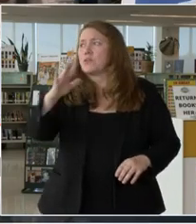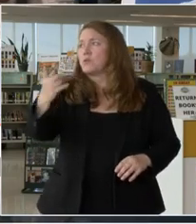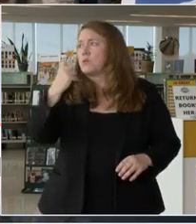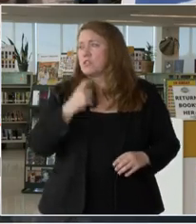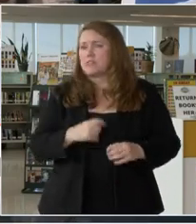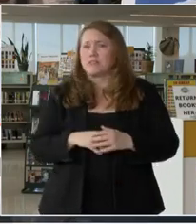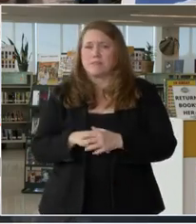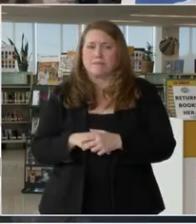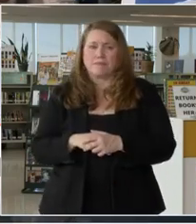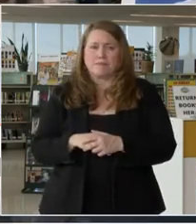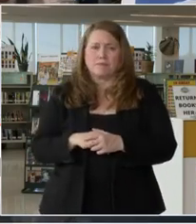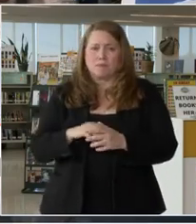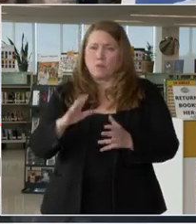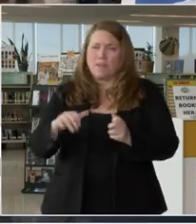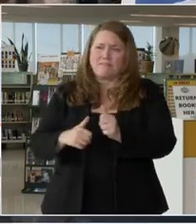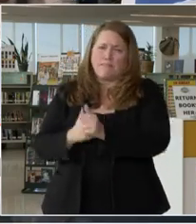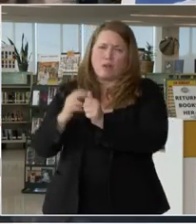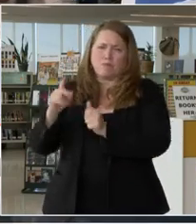Sure.